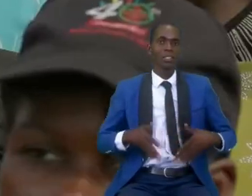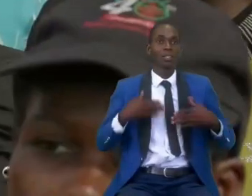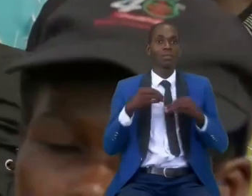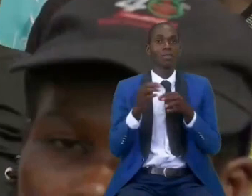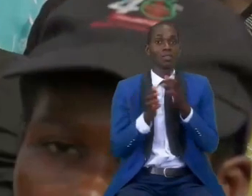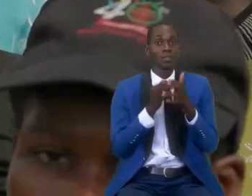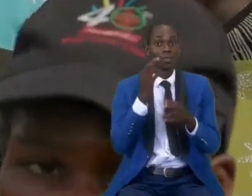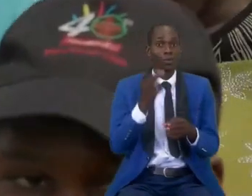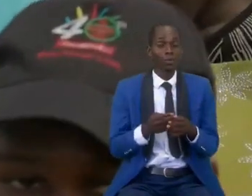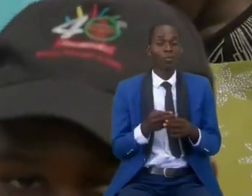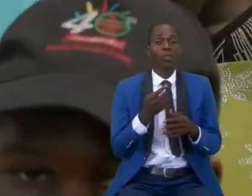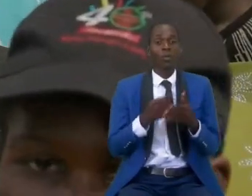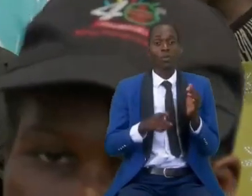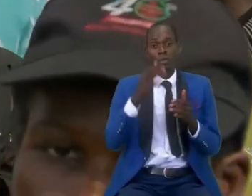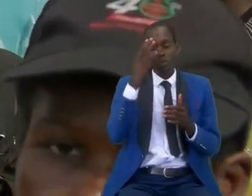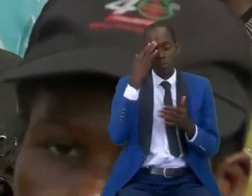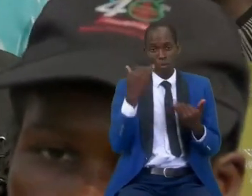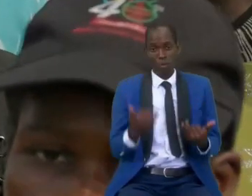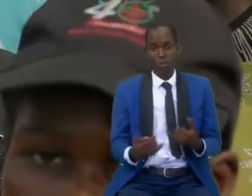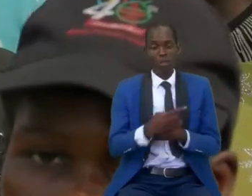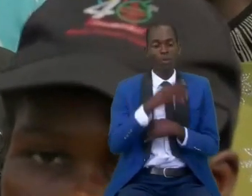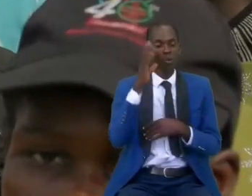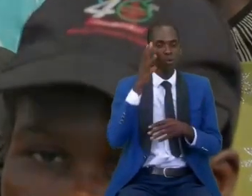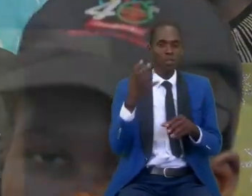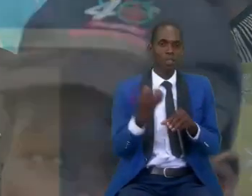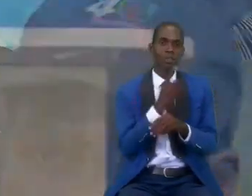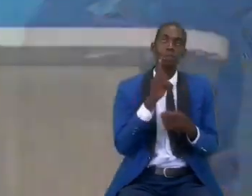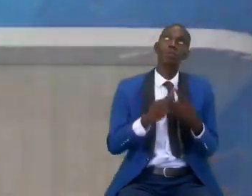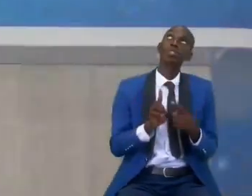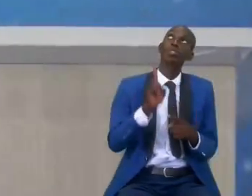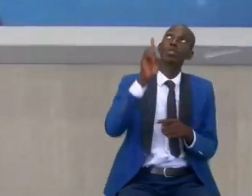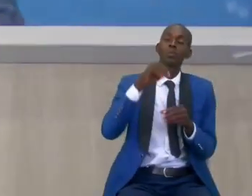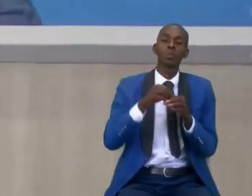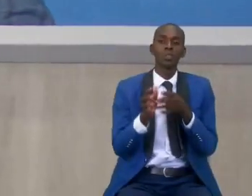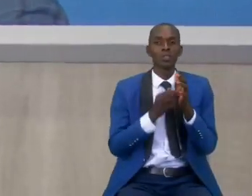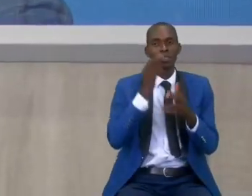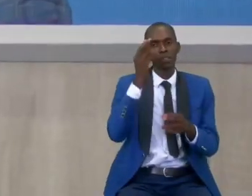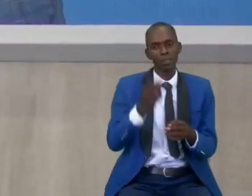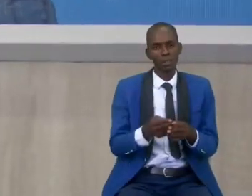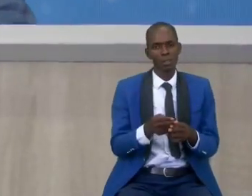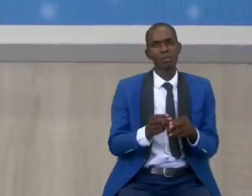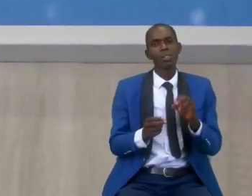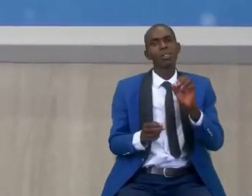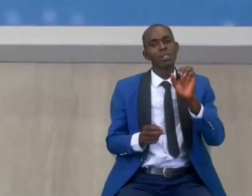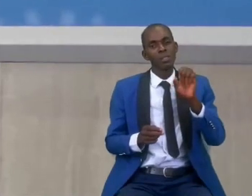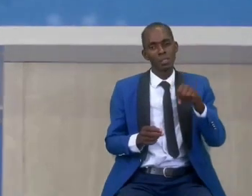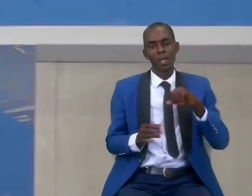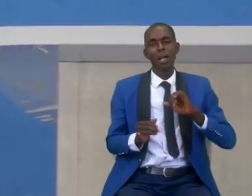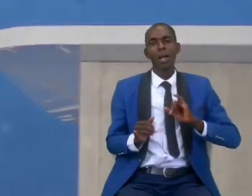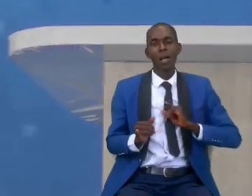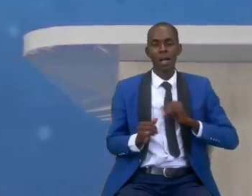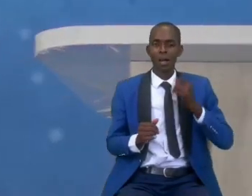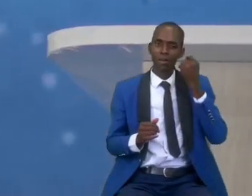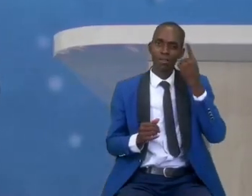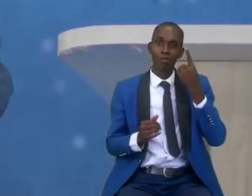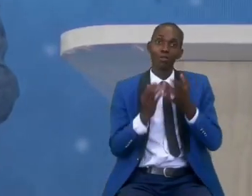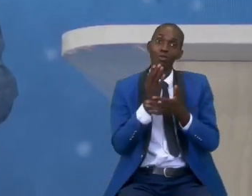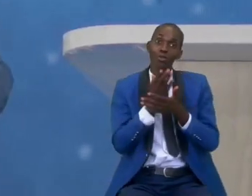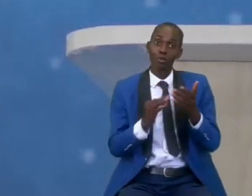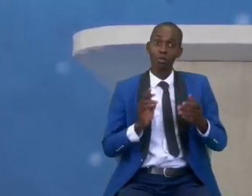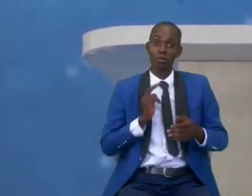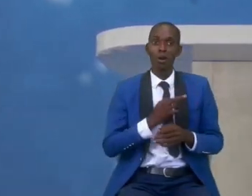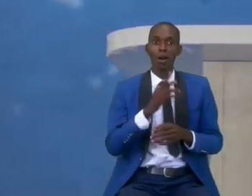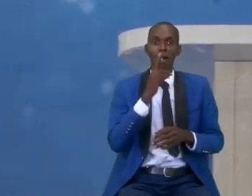name. Yes, I understand some of us are already on top. And I, you know, rejoice